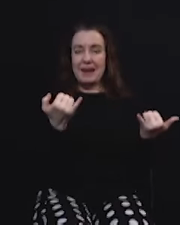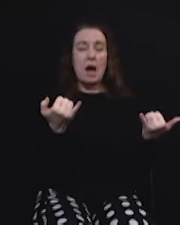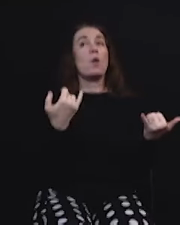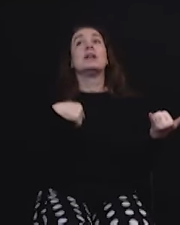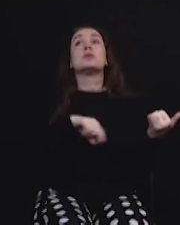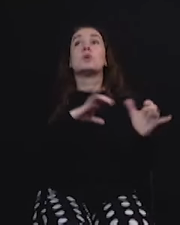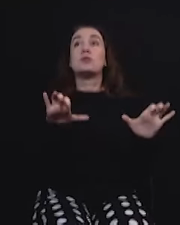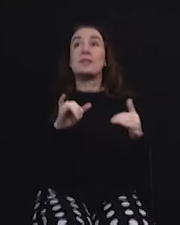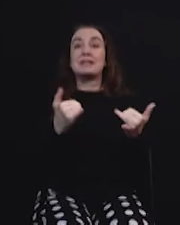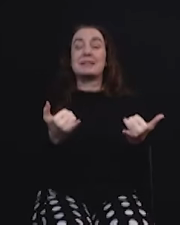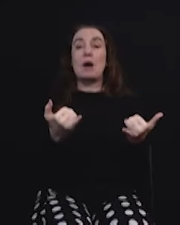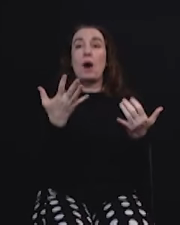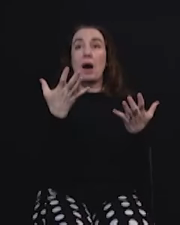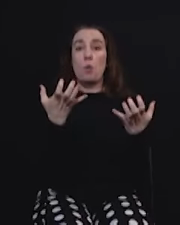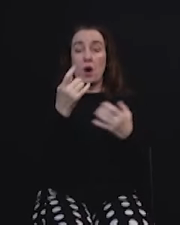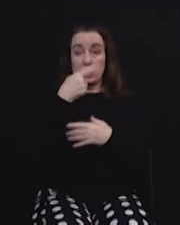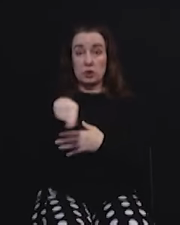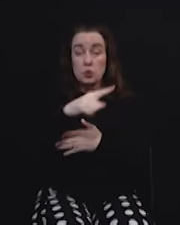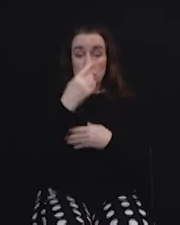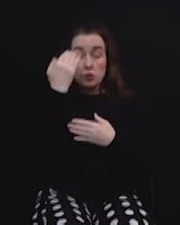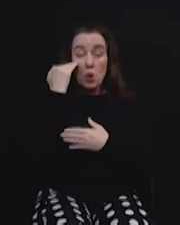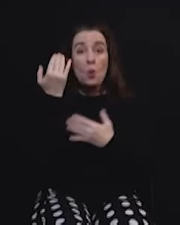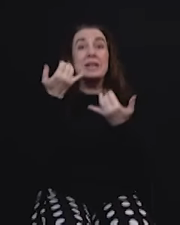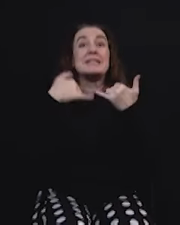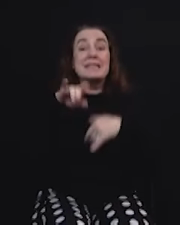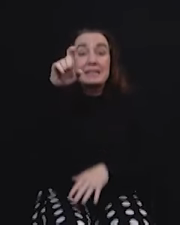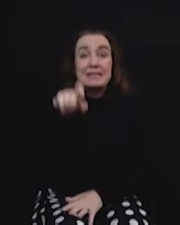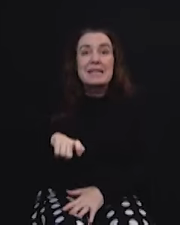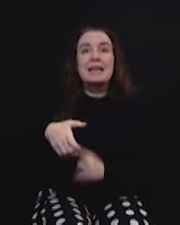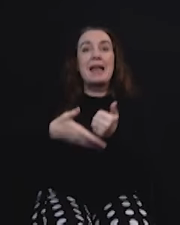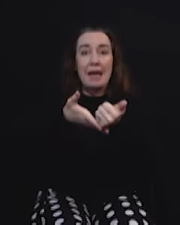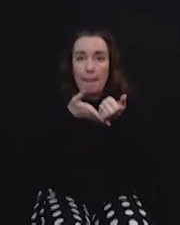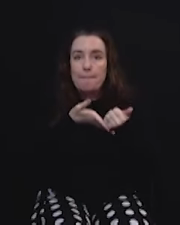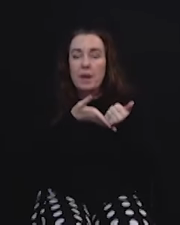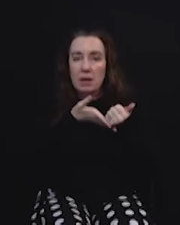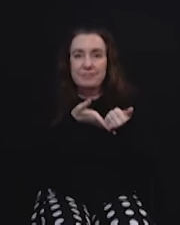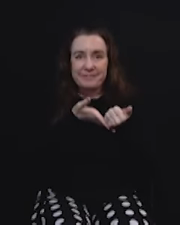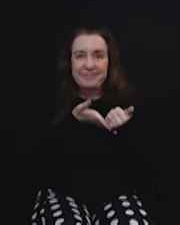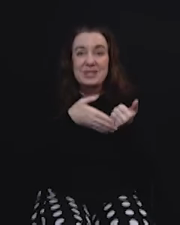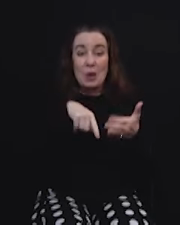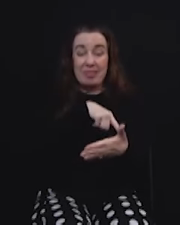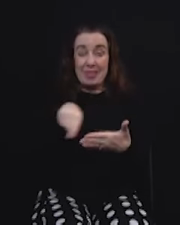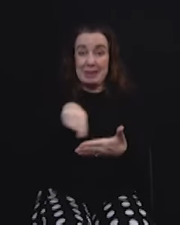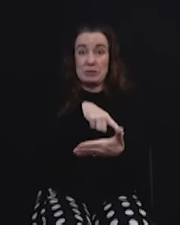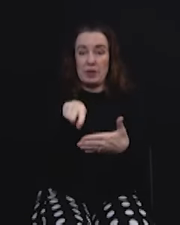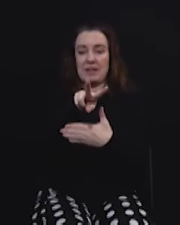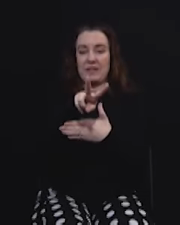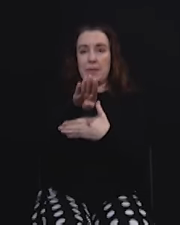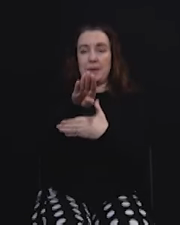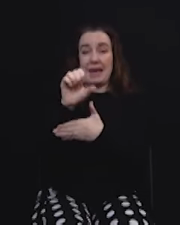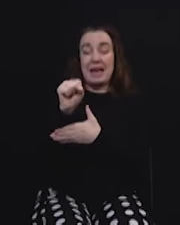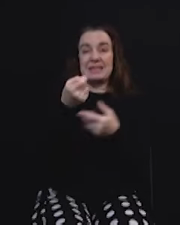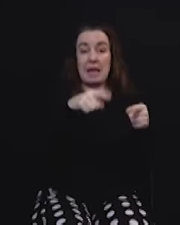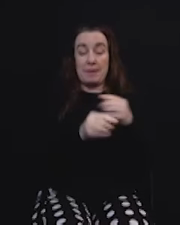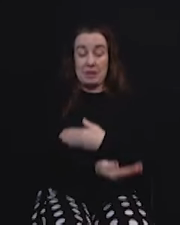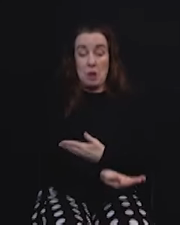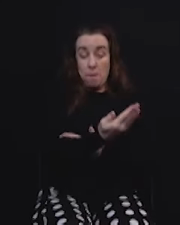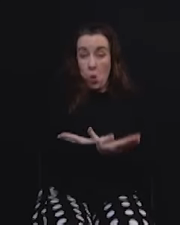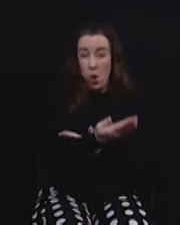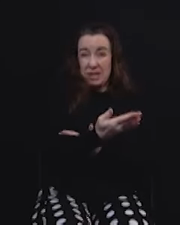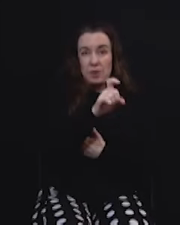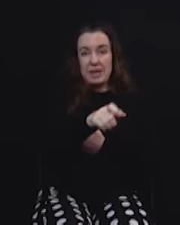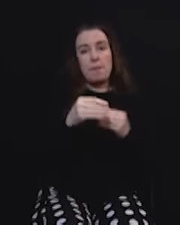do this, I want you to know we still need some help. So this week, VBS is happening in the mornings. We need